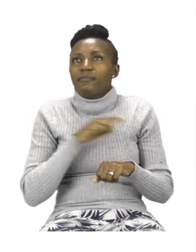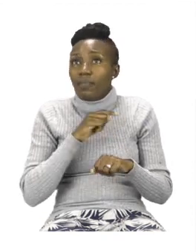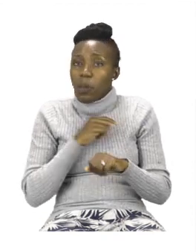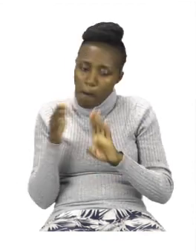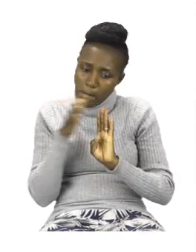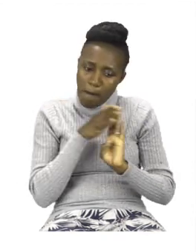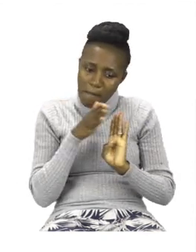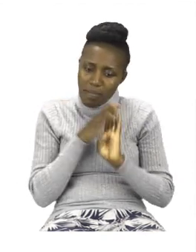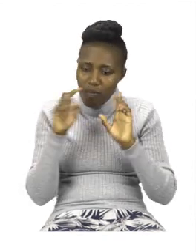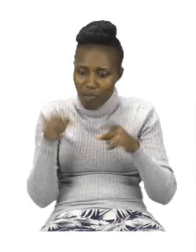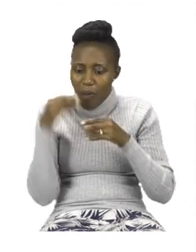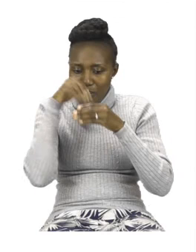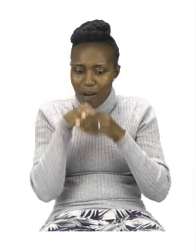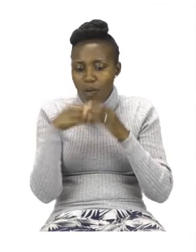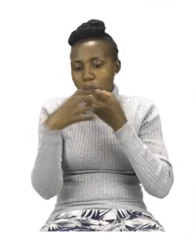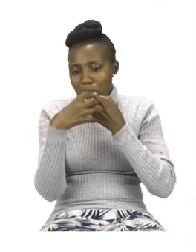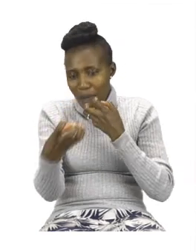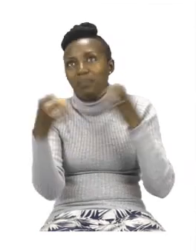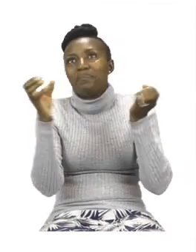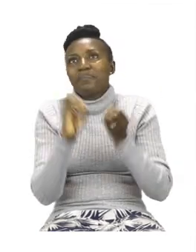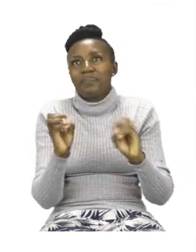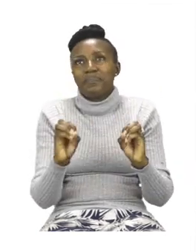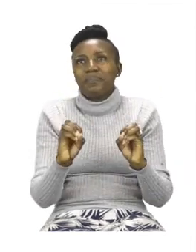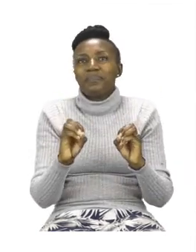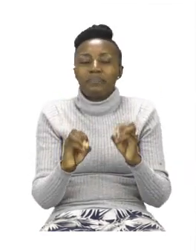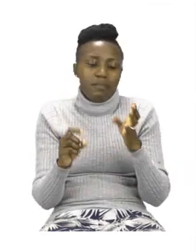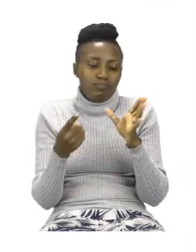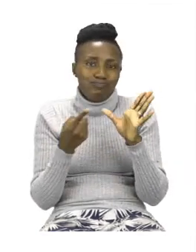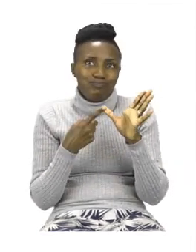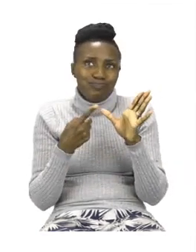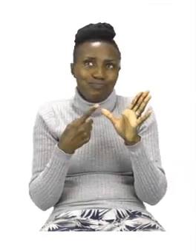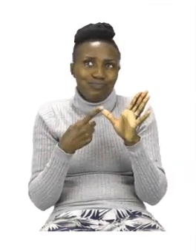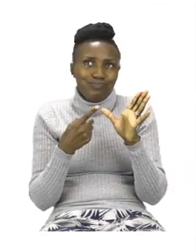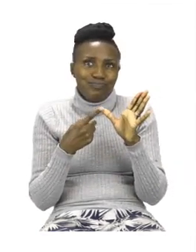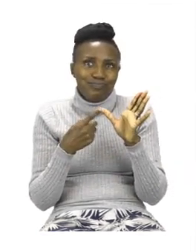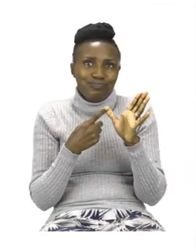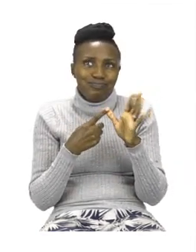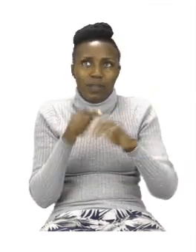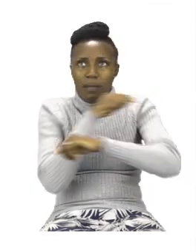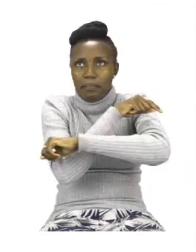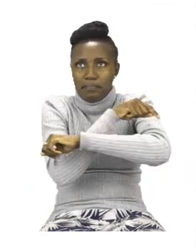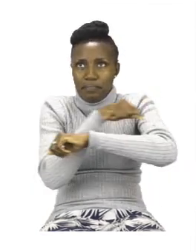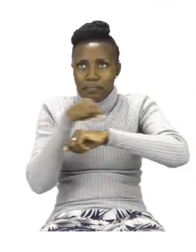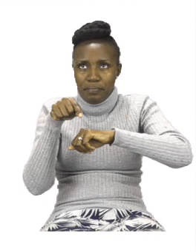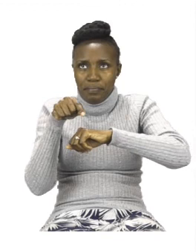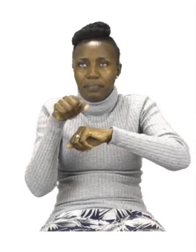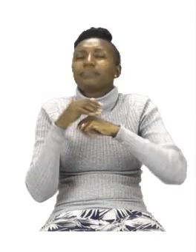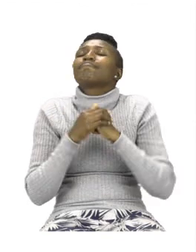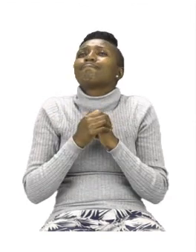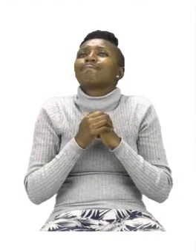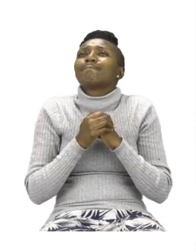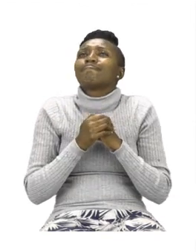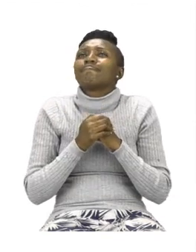our school things inside. The last thing that we can see there is a ruler. Now, a ruler